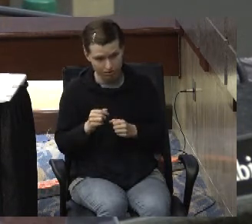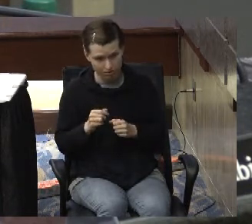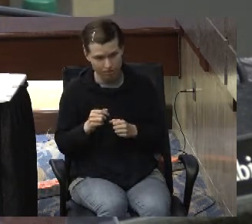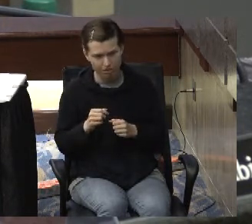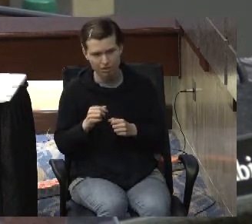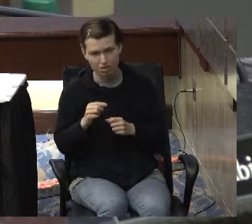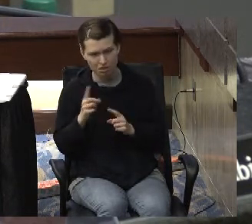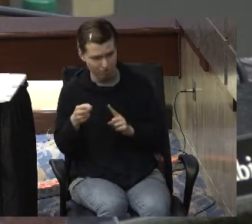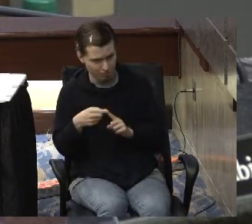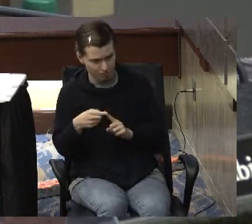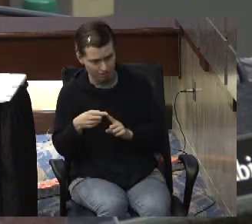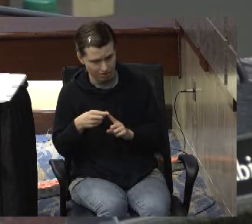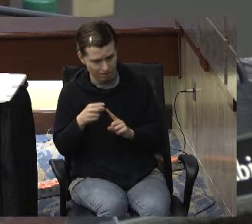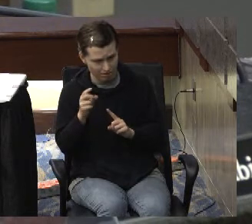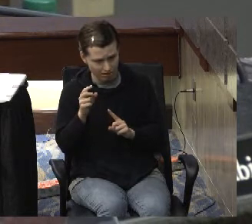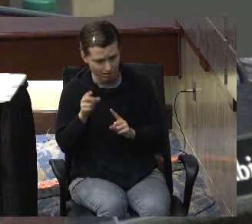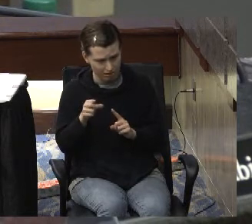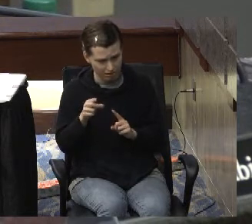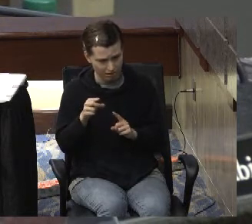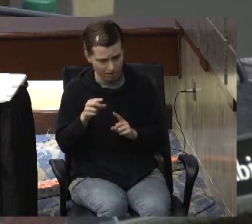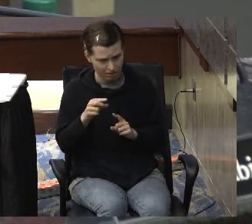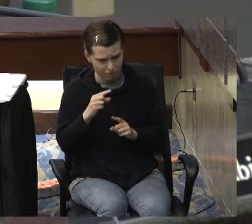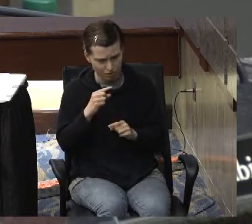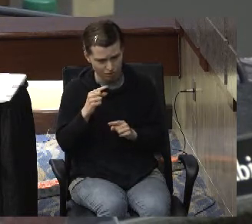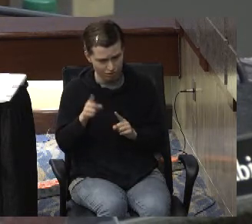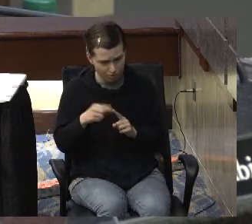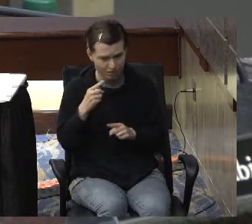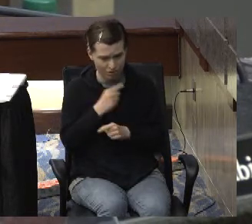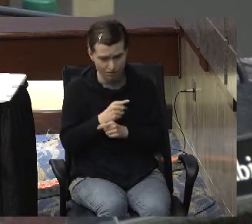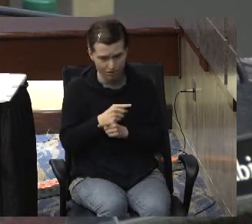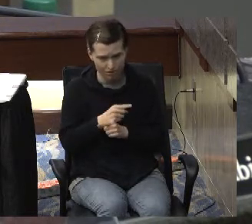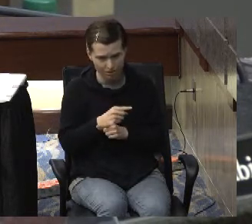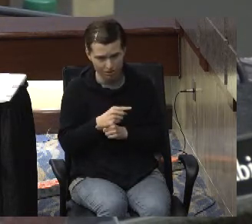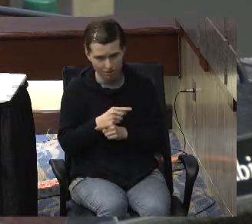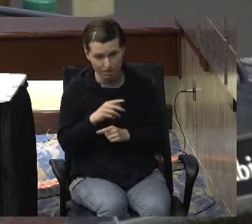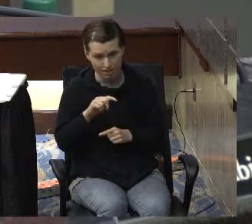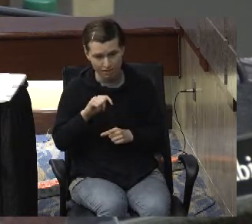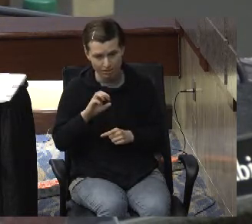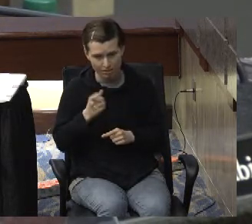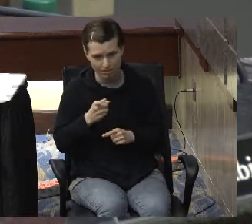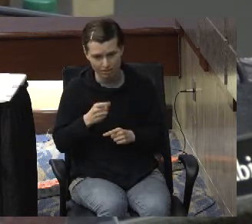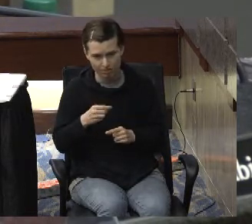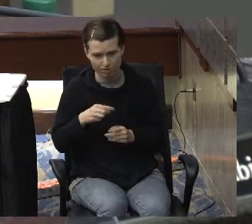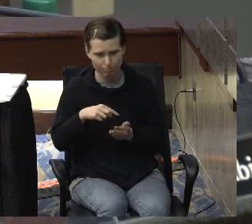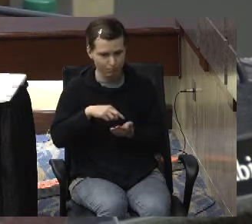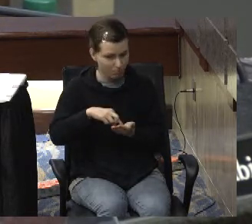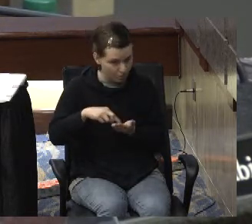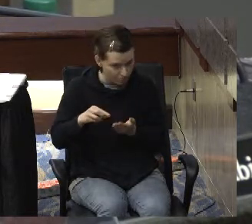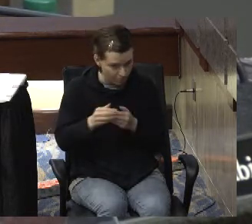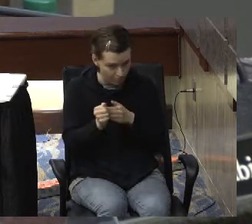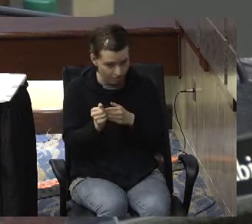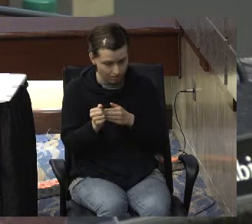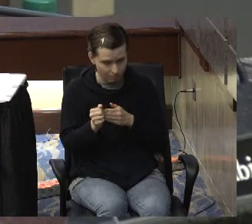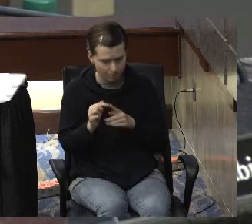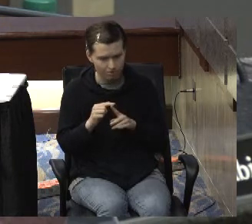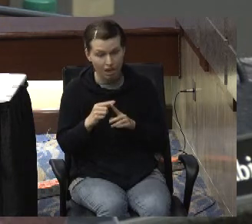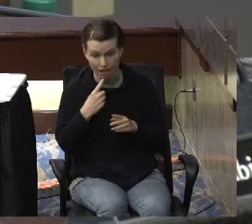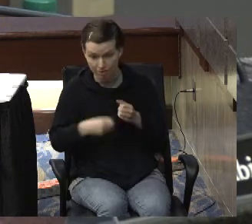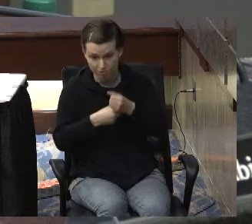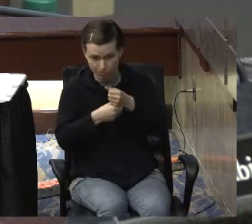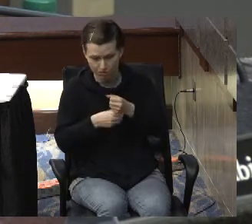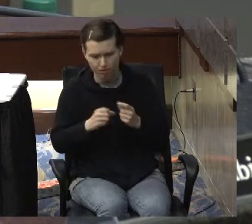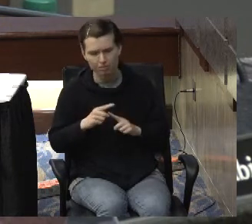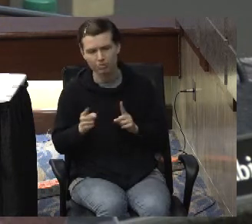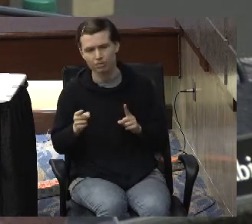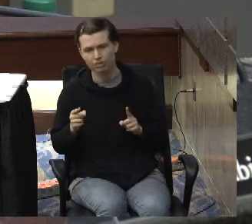when it's fiscally responsible with our taxpayers' dollars, I am definitely in support of it. But when you